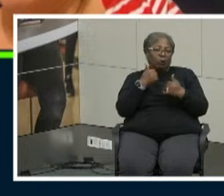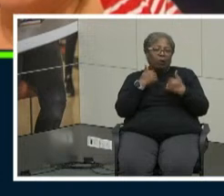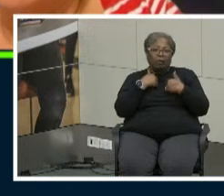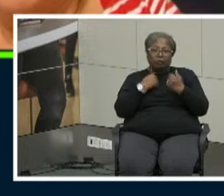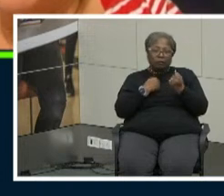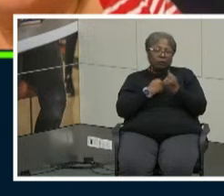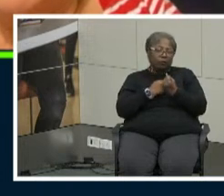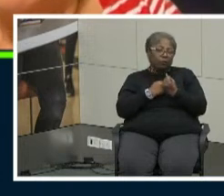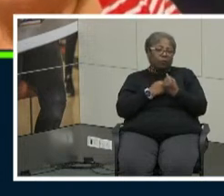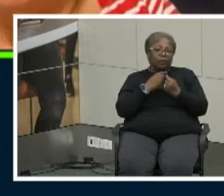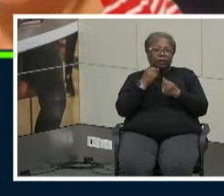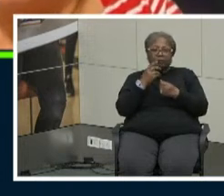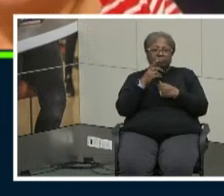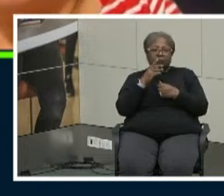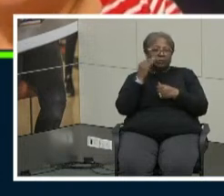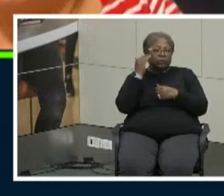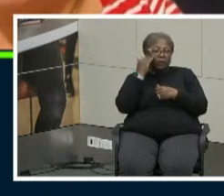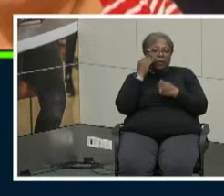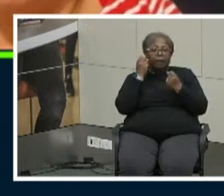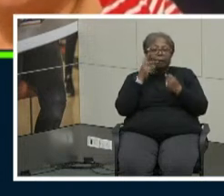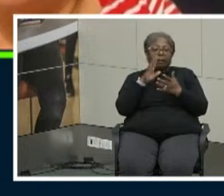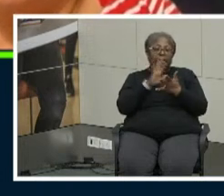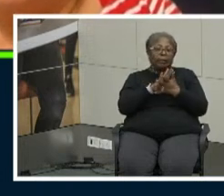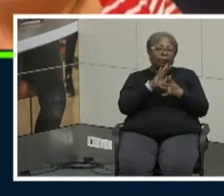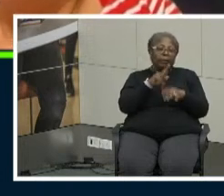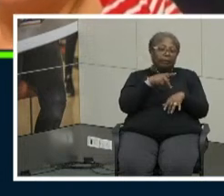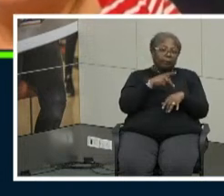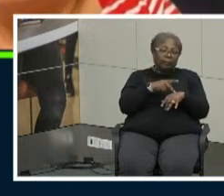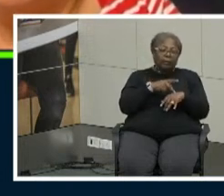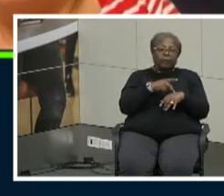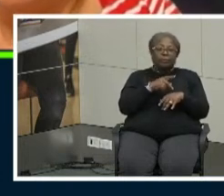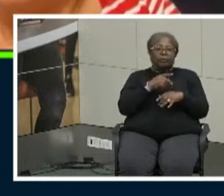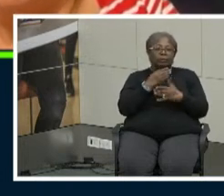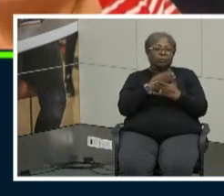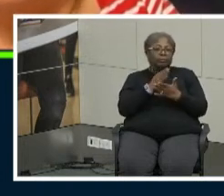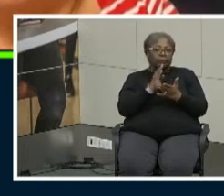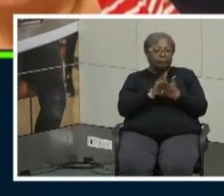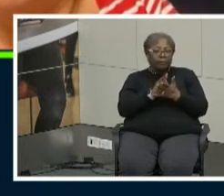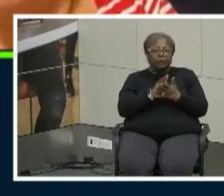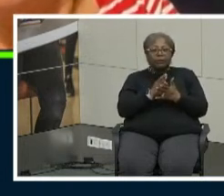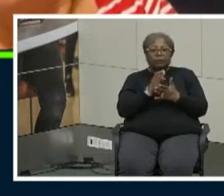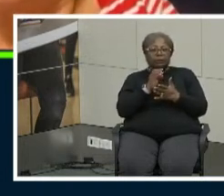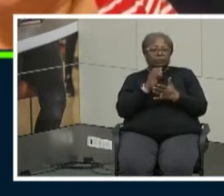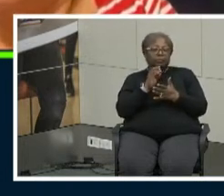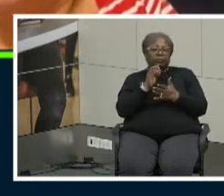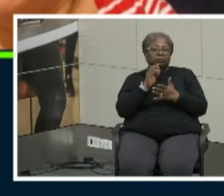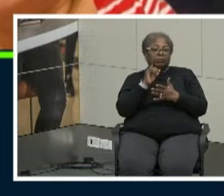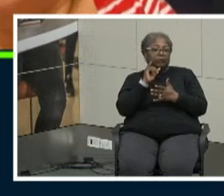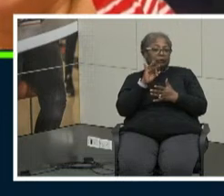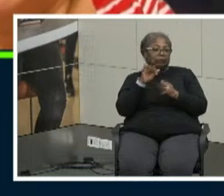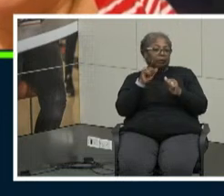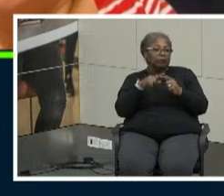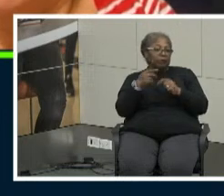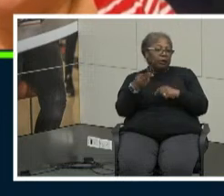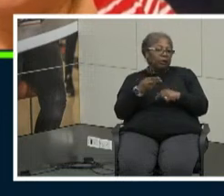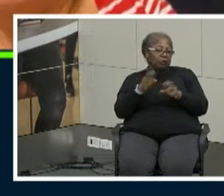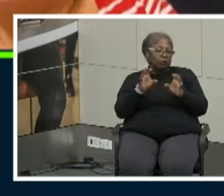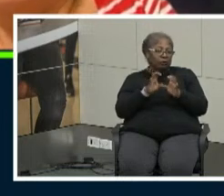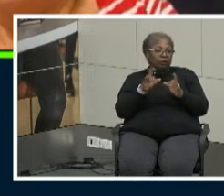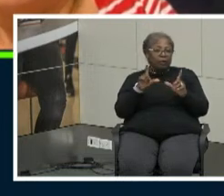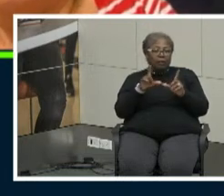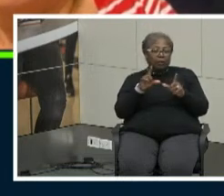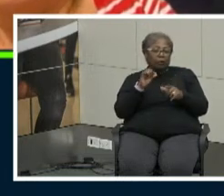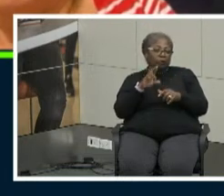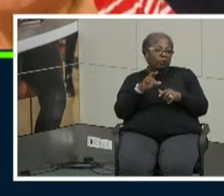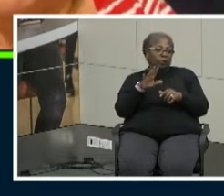support and expert knowledge many campus principles with a very limited budget to begin with are left to decide if they're able to hire certified Librarians